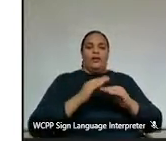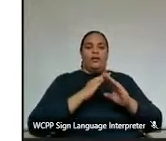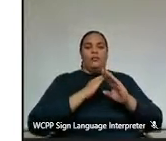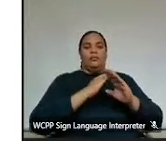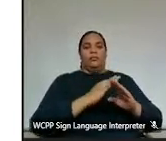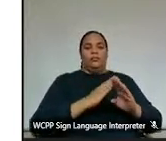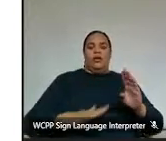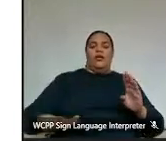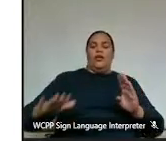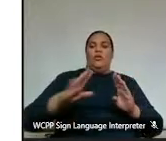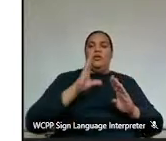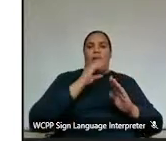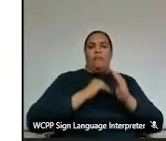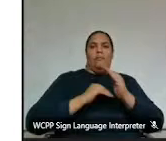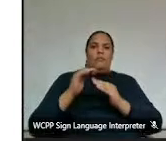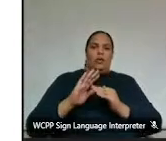areas.